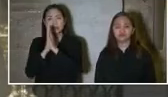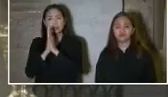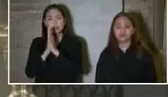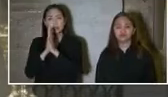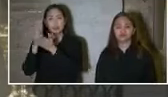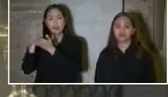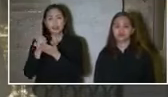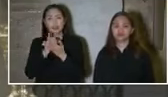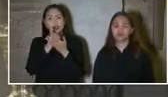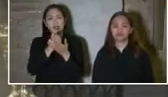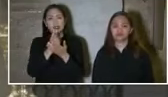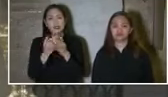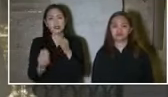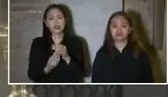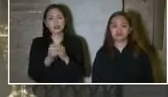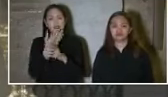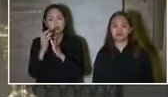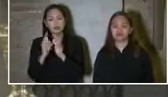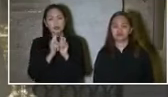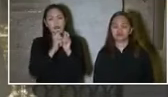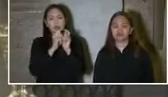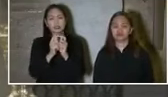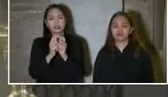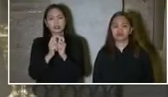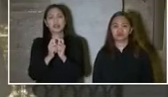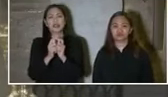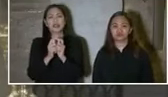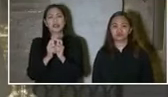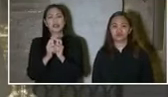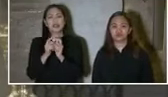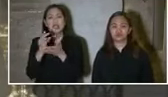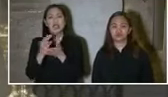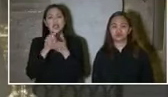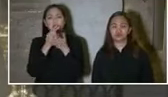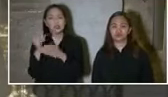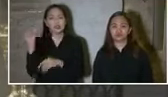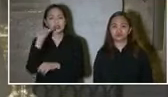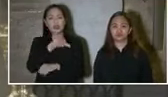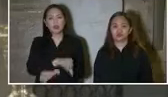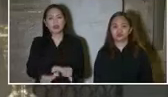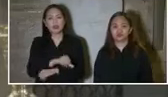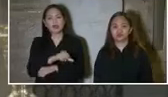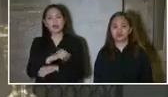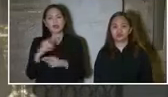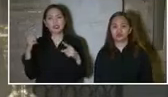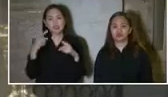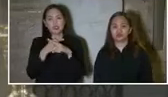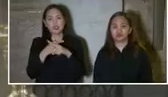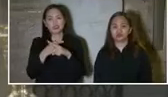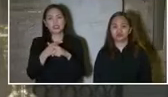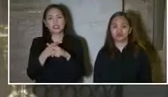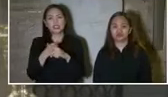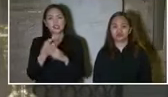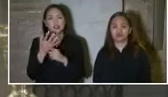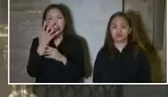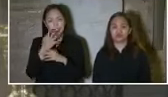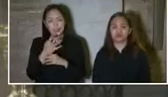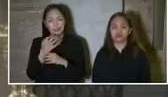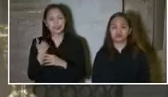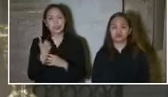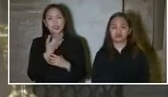together. Help us to overcome hostility and conflict. We ask